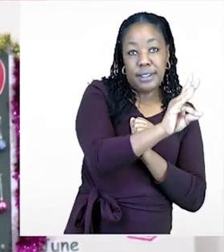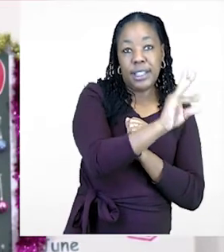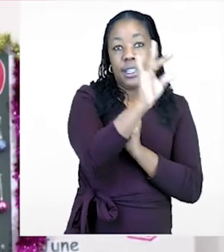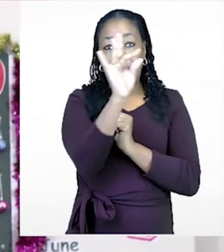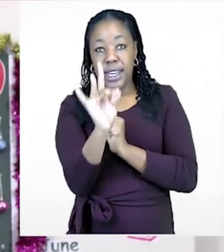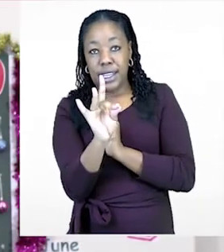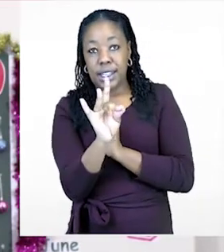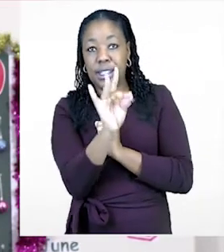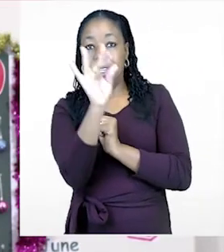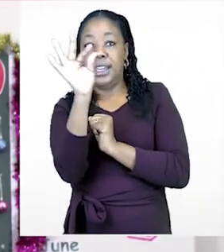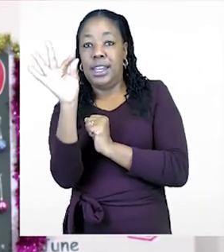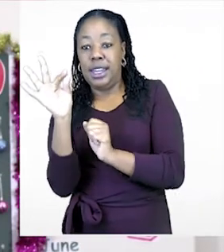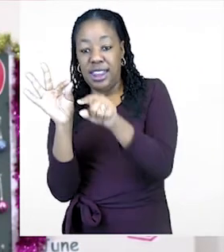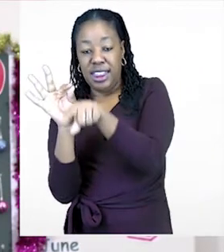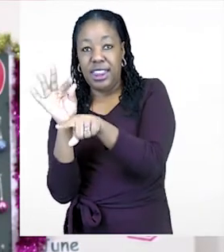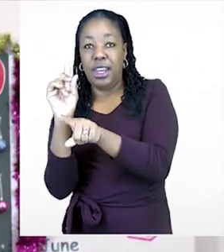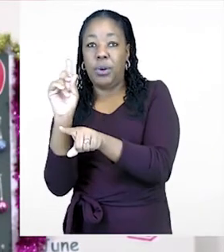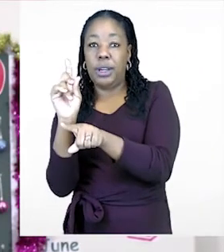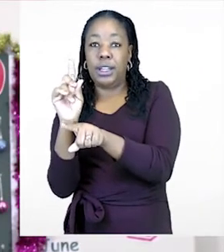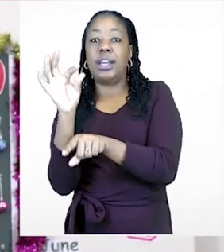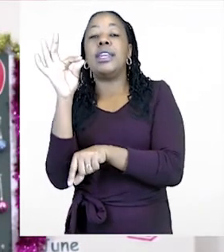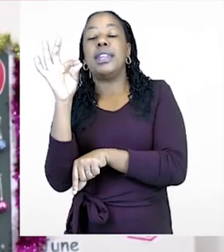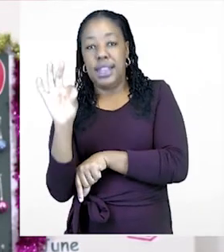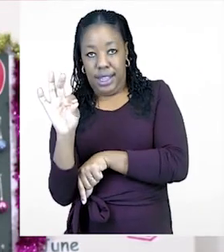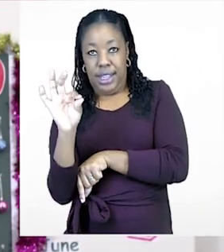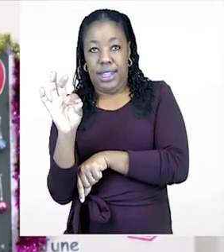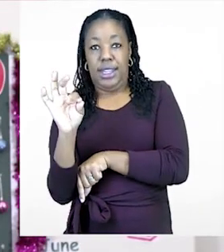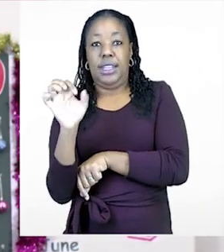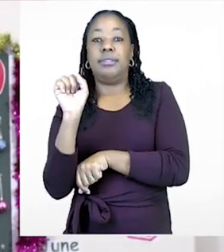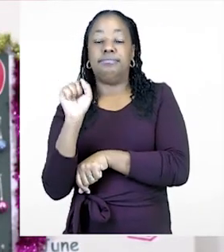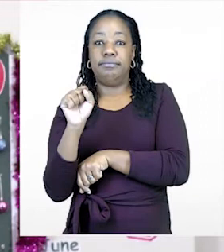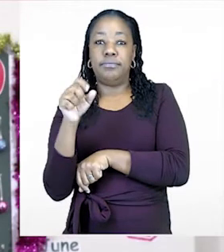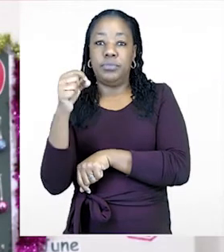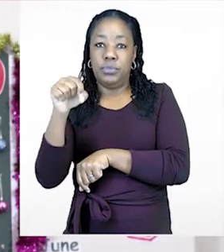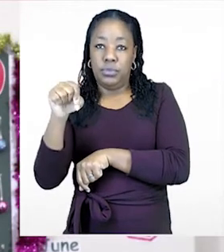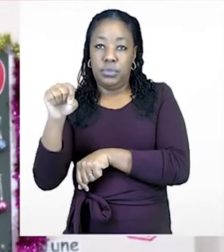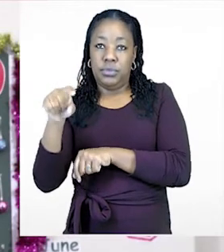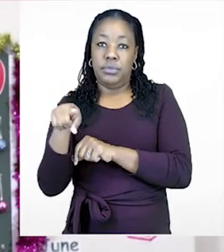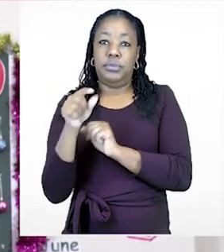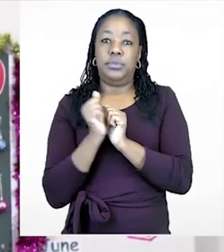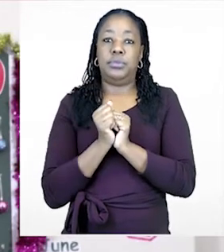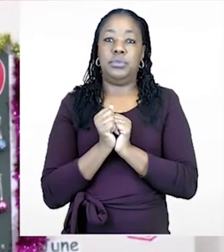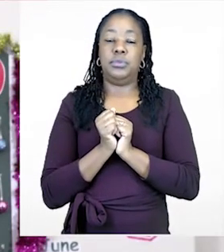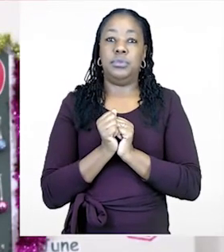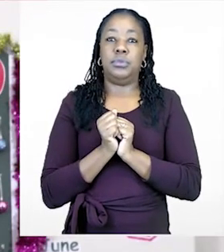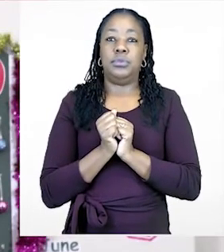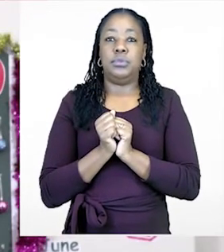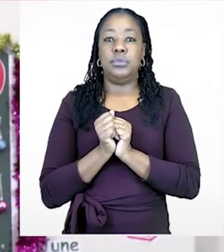8, the next number would be 9. So I'd like you to please write the